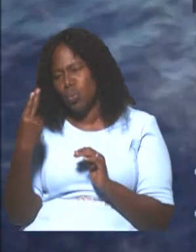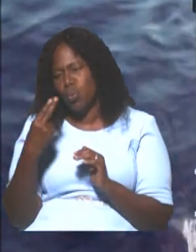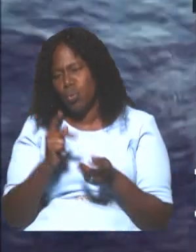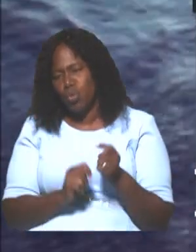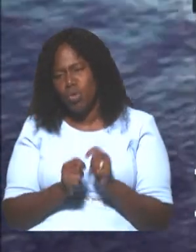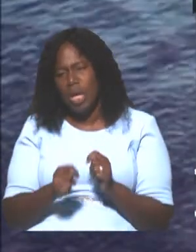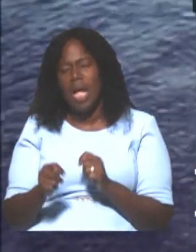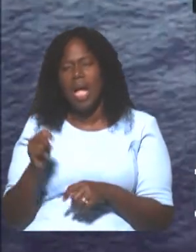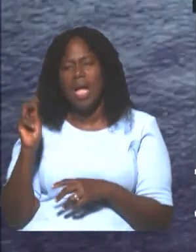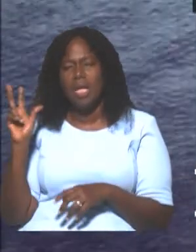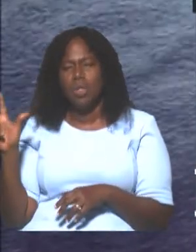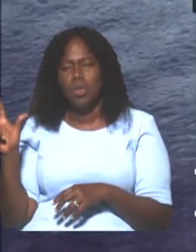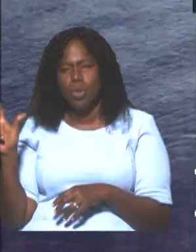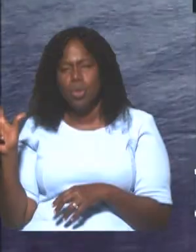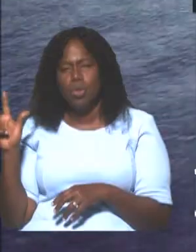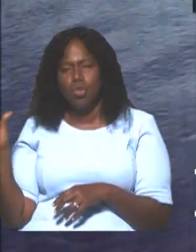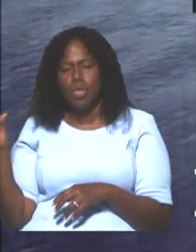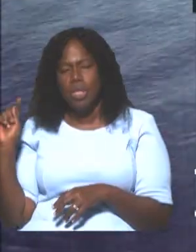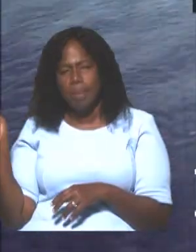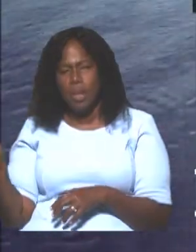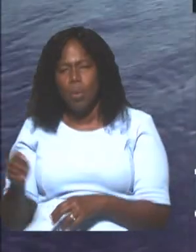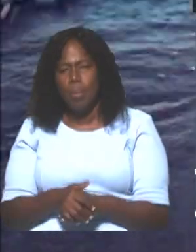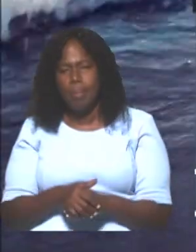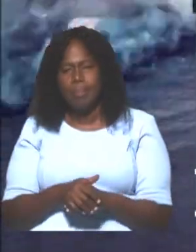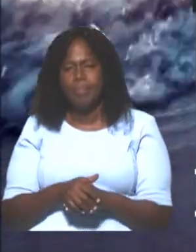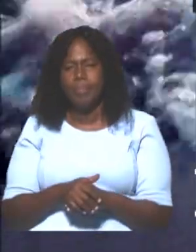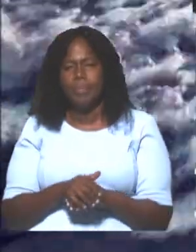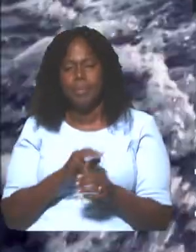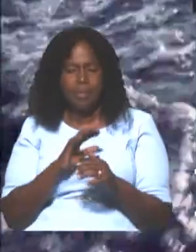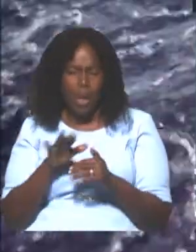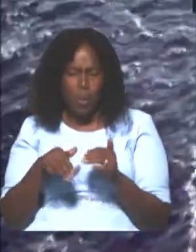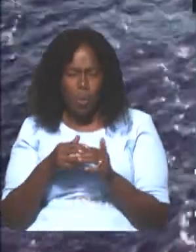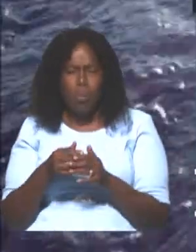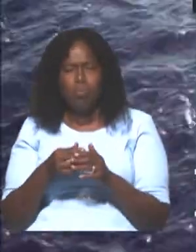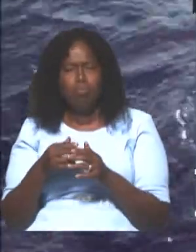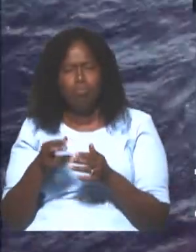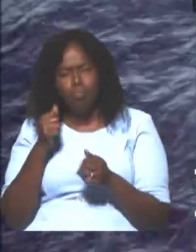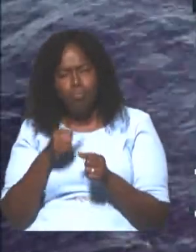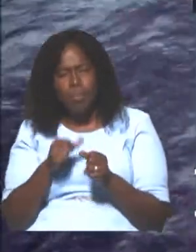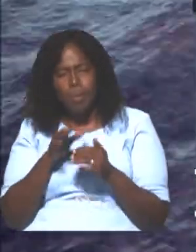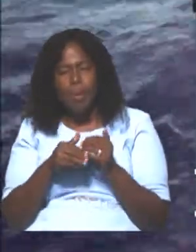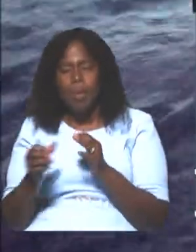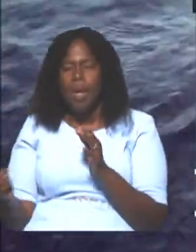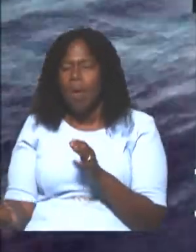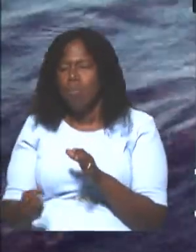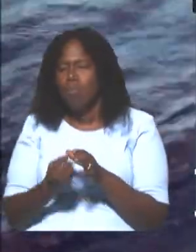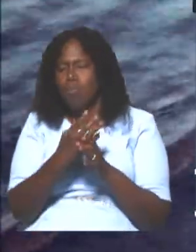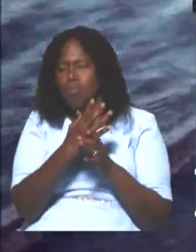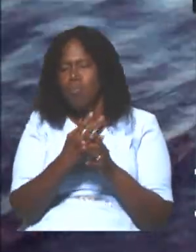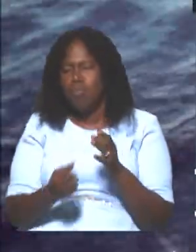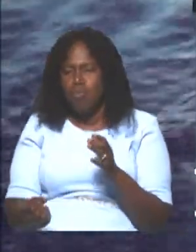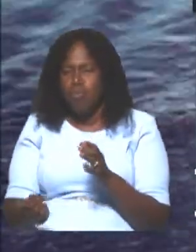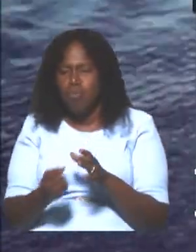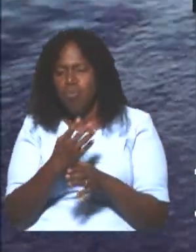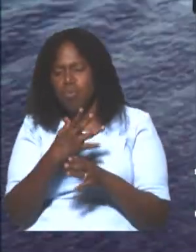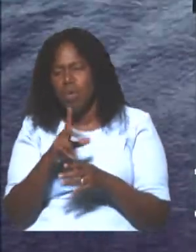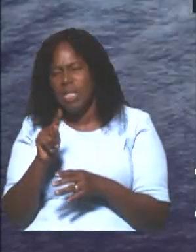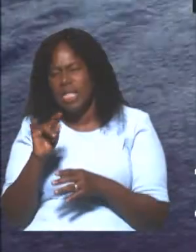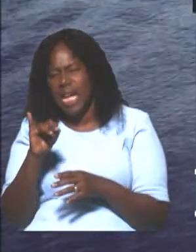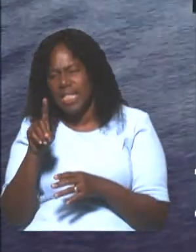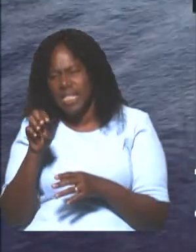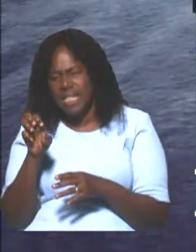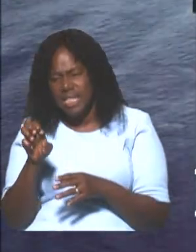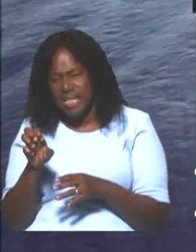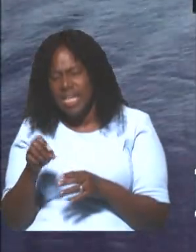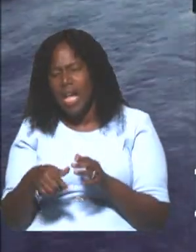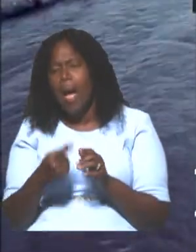Tobago. Now, although spring tides officially come to an end on Wednesday, we continue to advise all marine interests to exercise caution